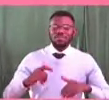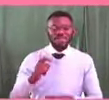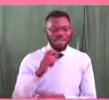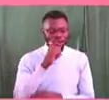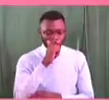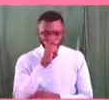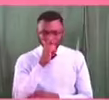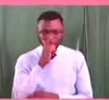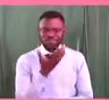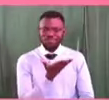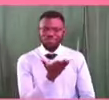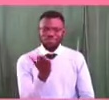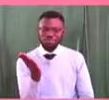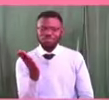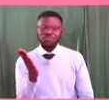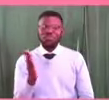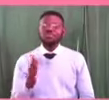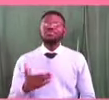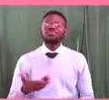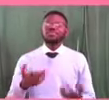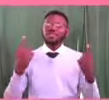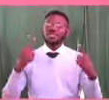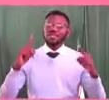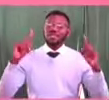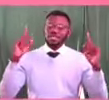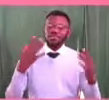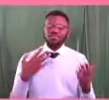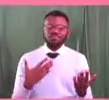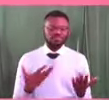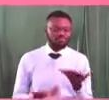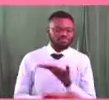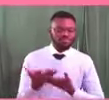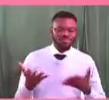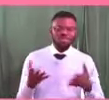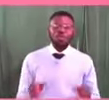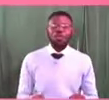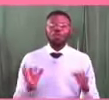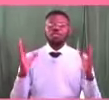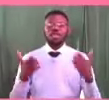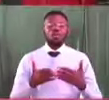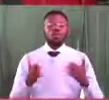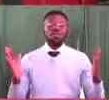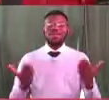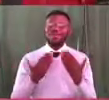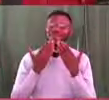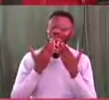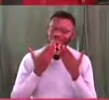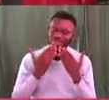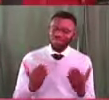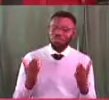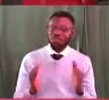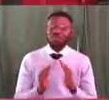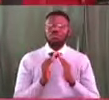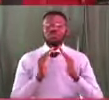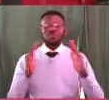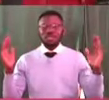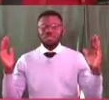very fruitful deliberations officially open. Thank you very much. God bless